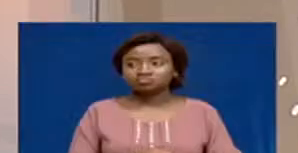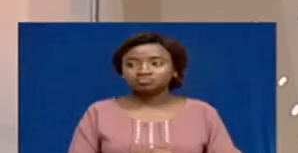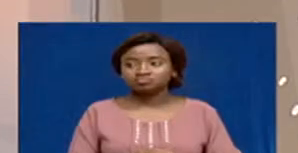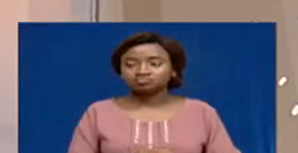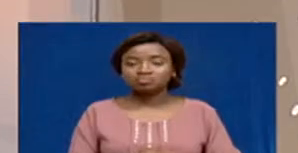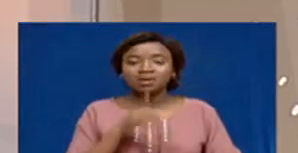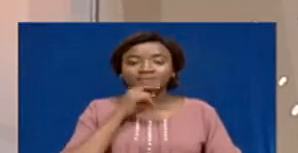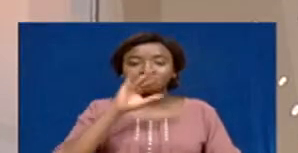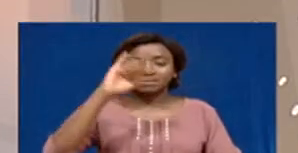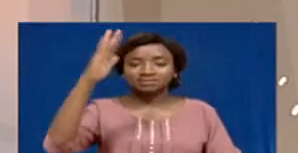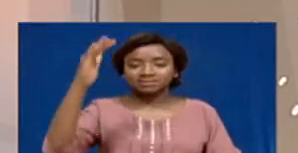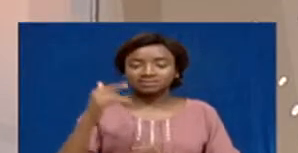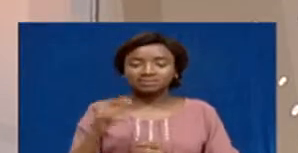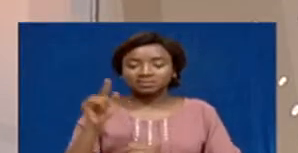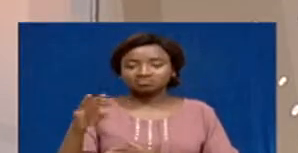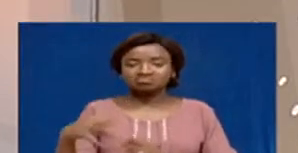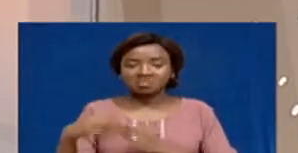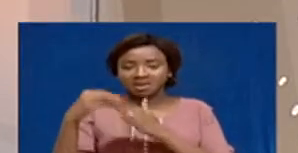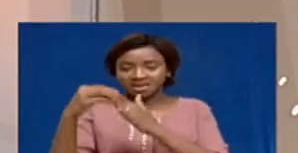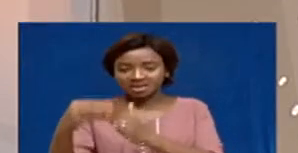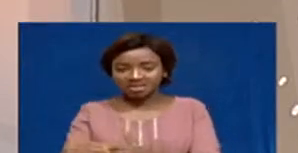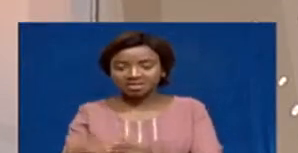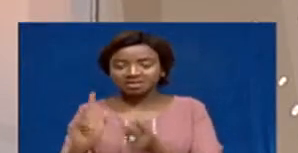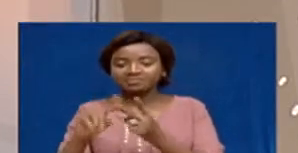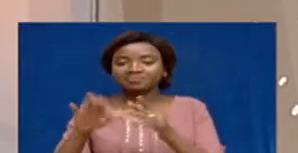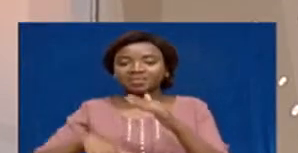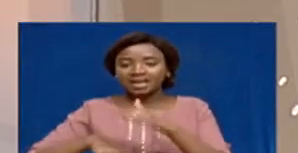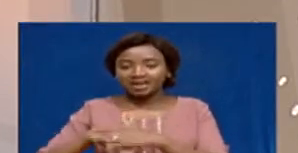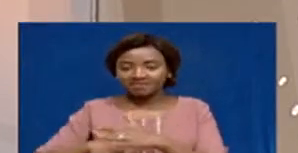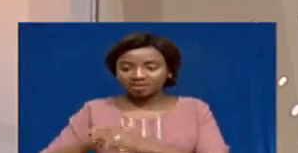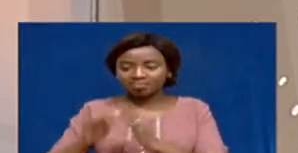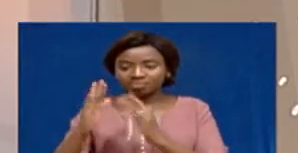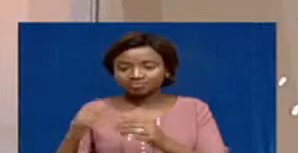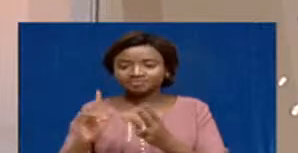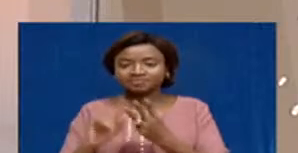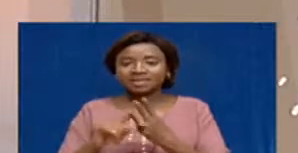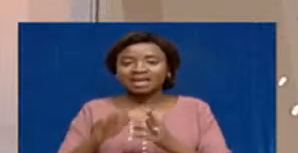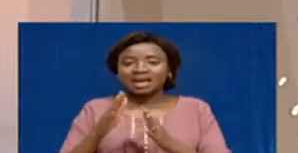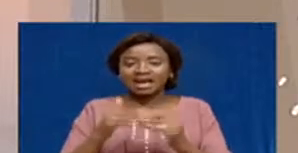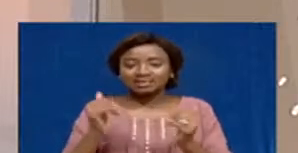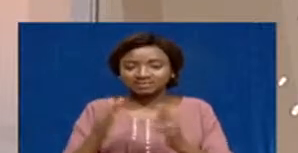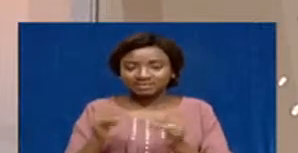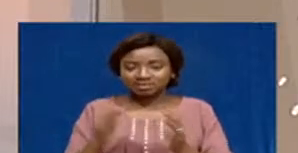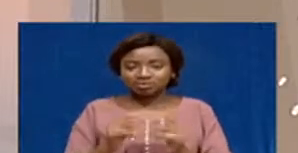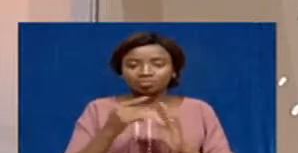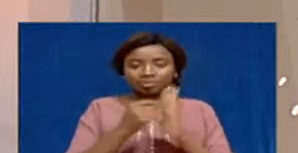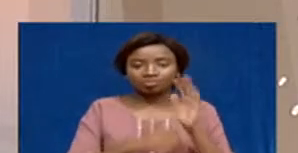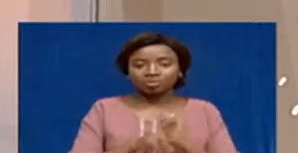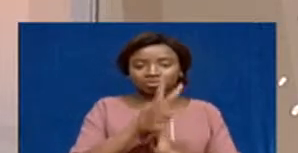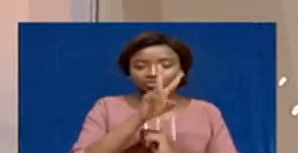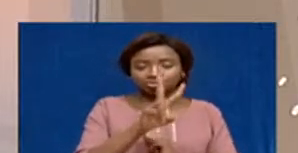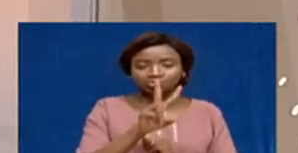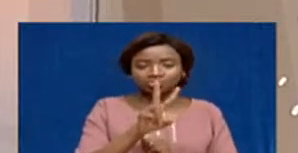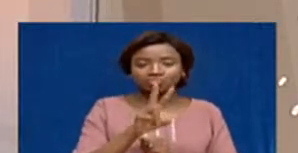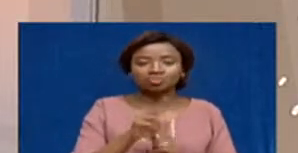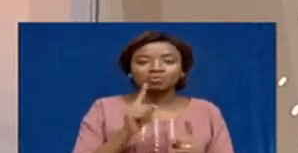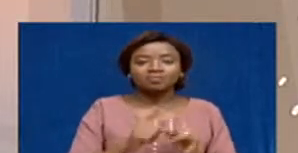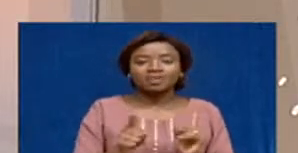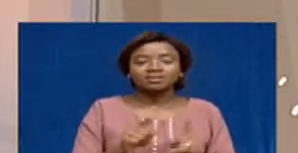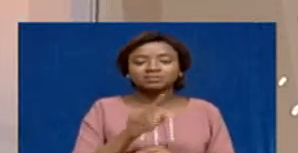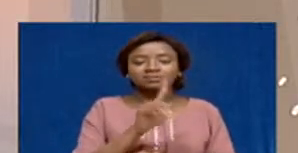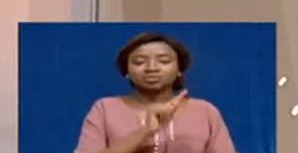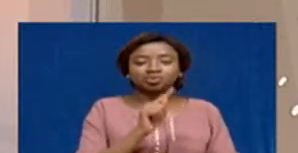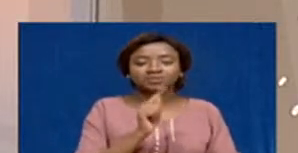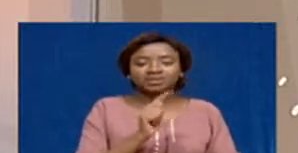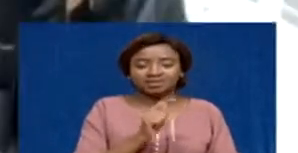City just 1 point ahead of Liverpool and Arsenal just 2 points ahead of Tottenham. We're now joined live by